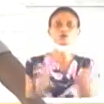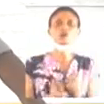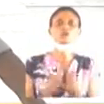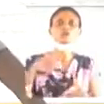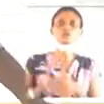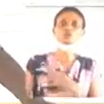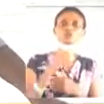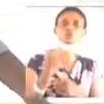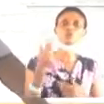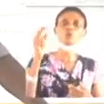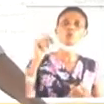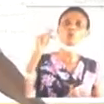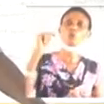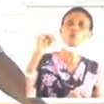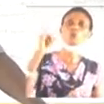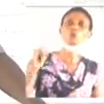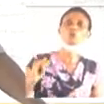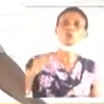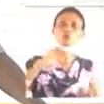anti-drug campaigns in schools.